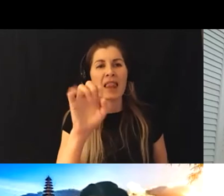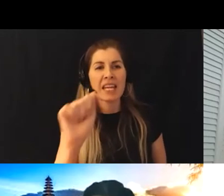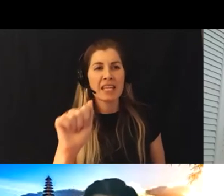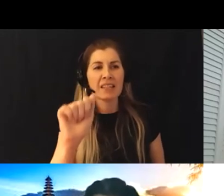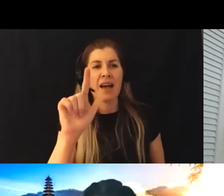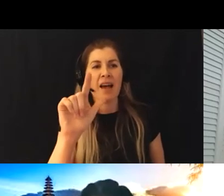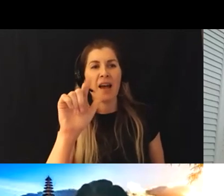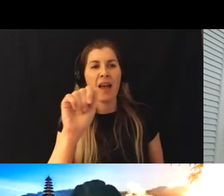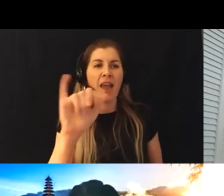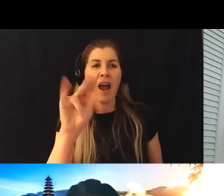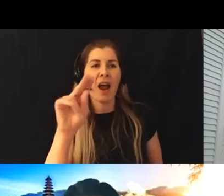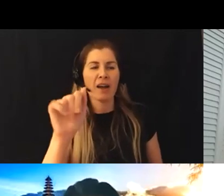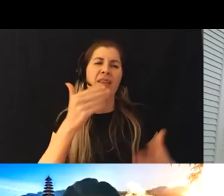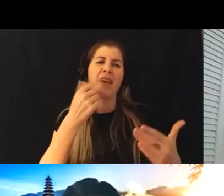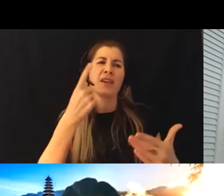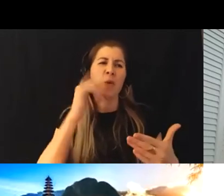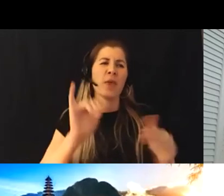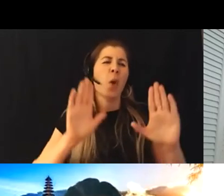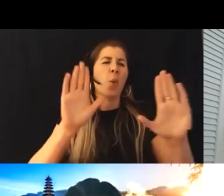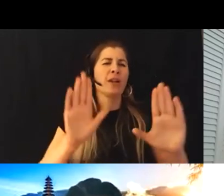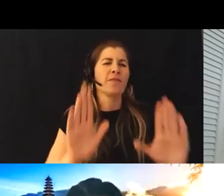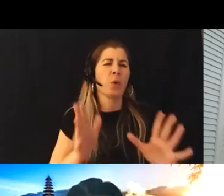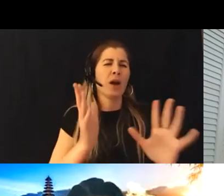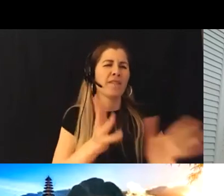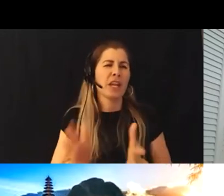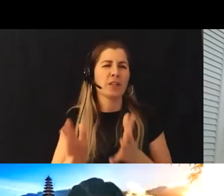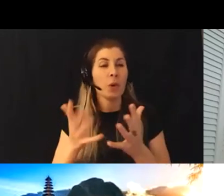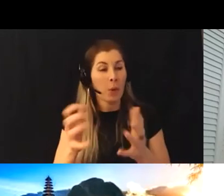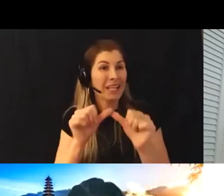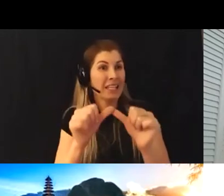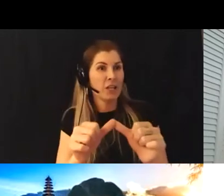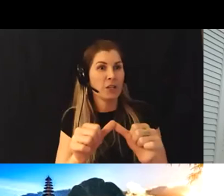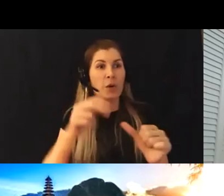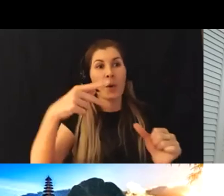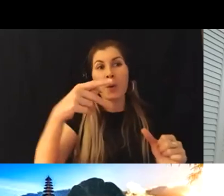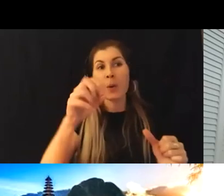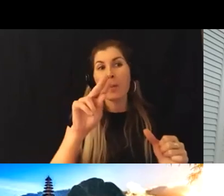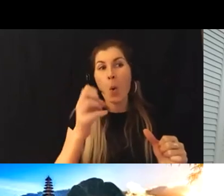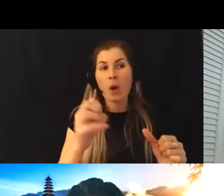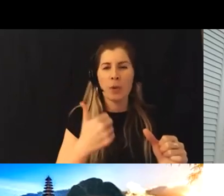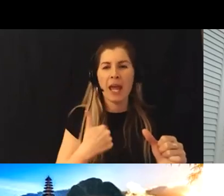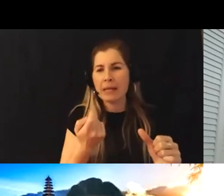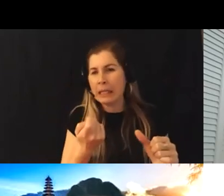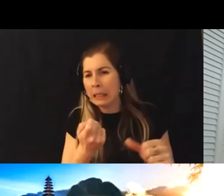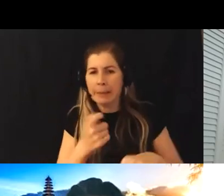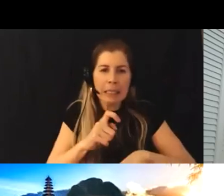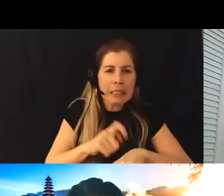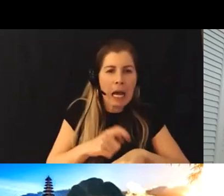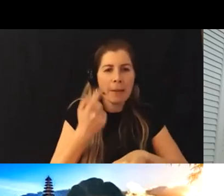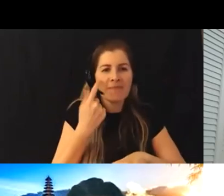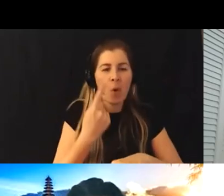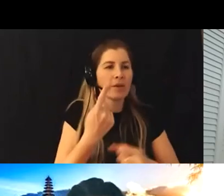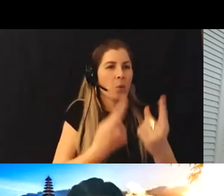that amazing conversation. We want to keep the energy going. As Porché mentioned, we have a little extra time to take some